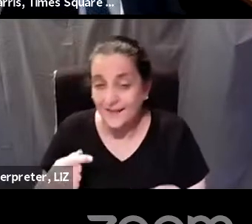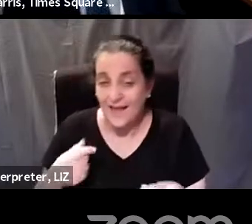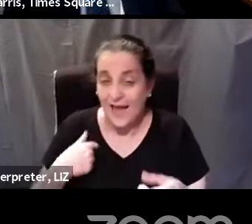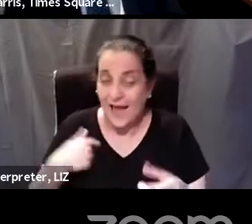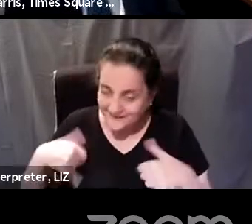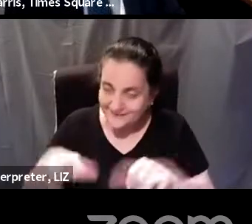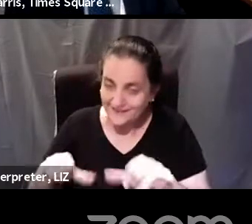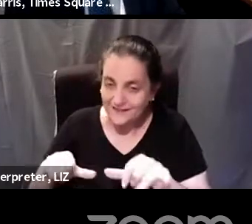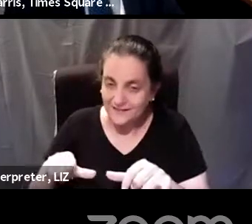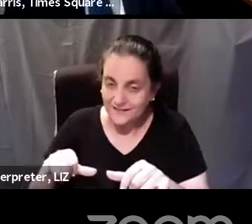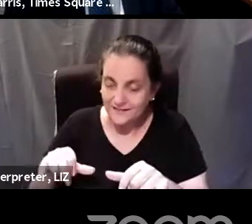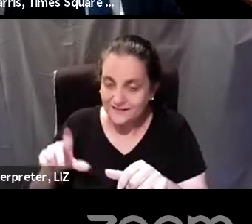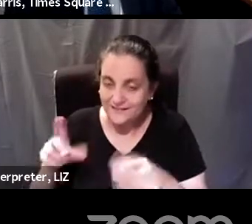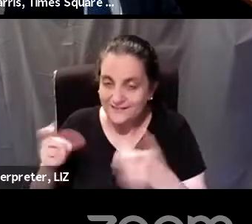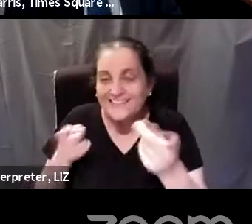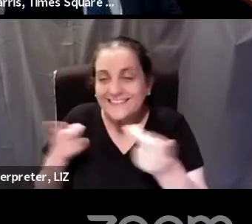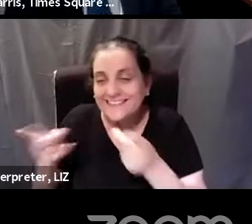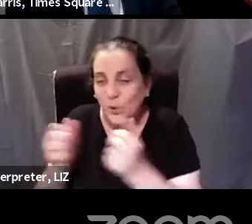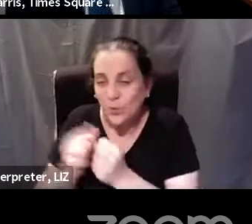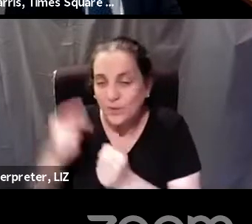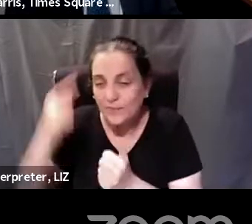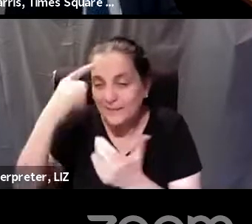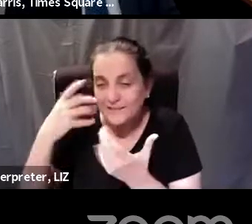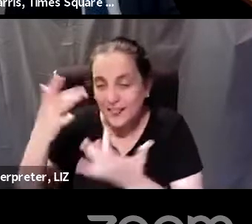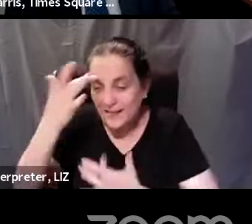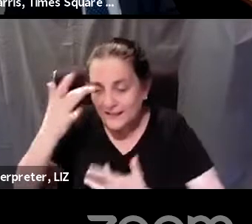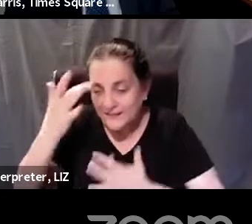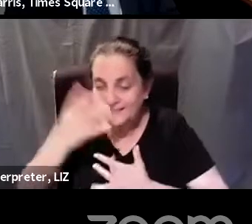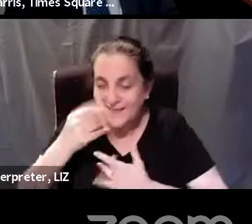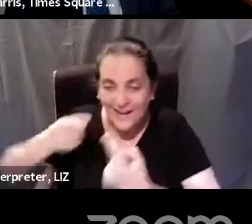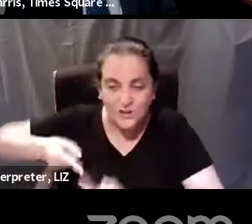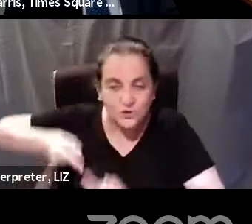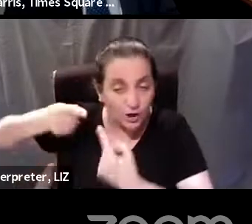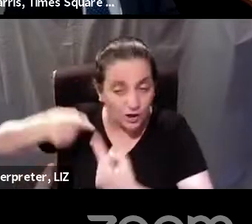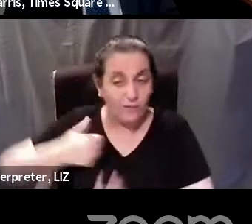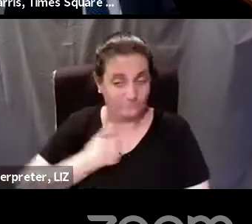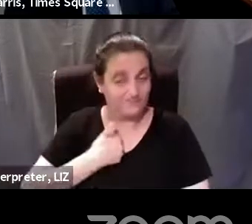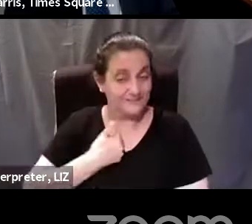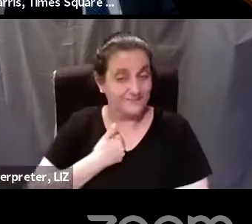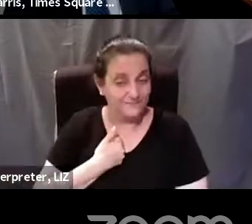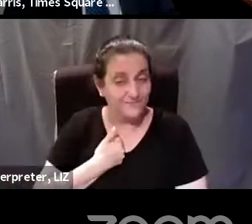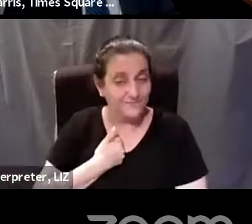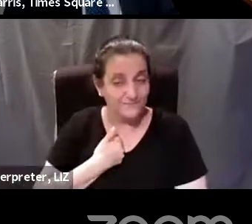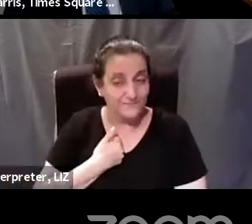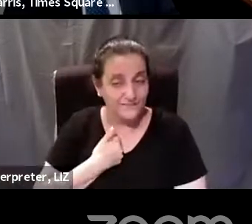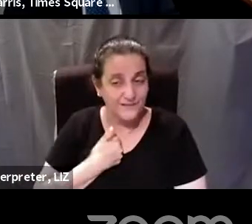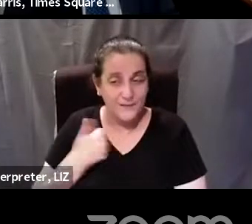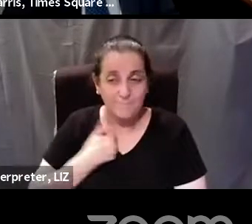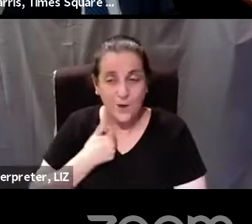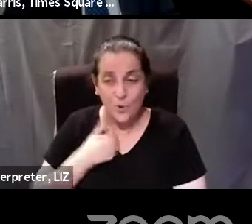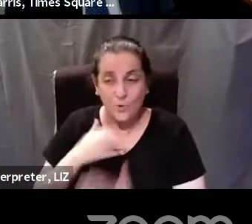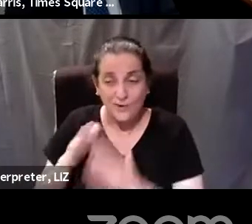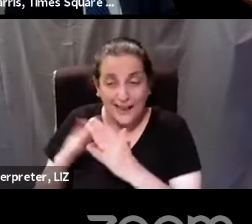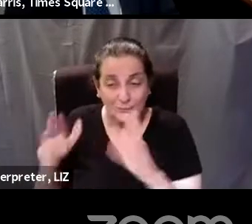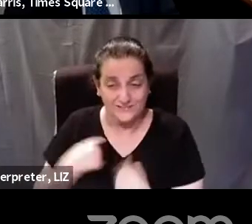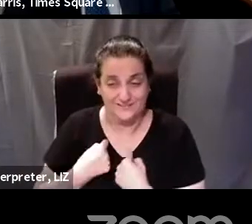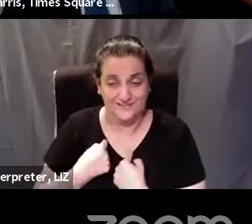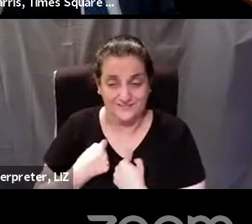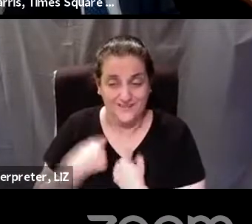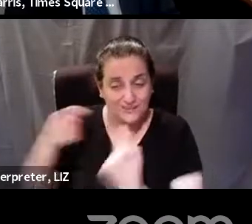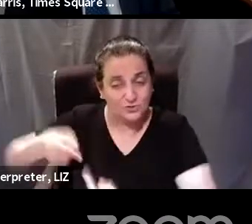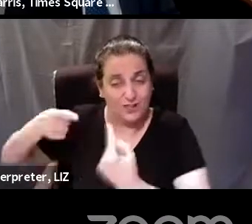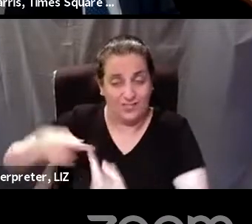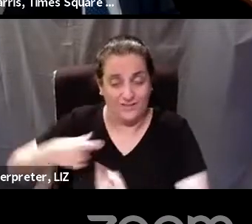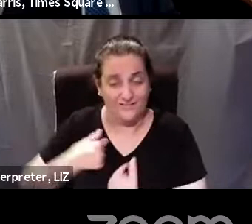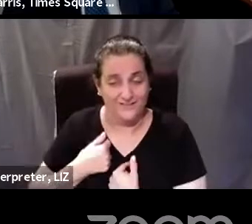I still deal with mental illness, and I struggle in my own dwelling.